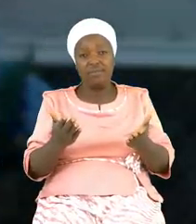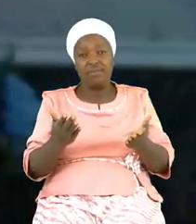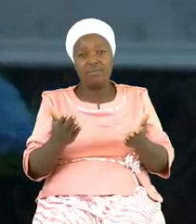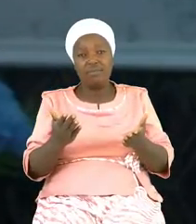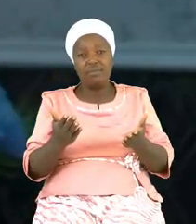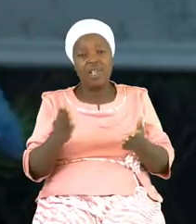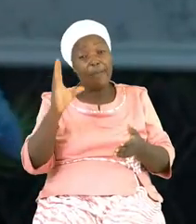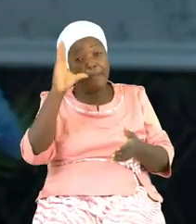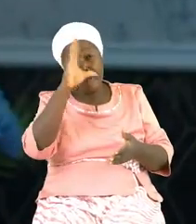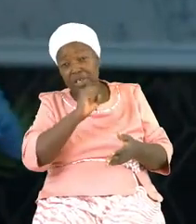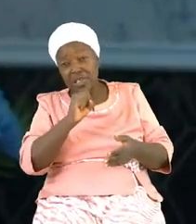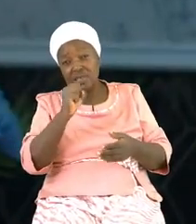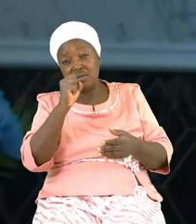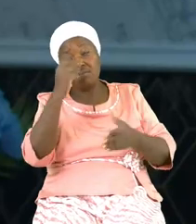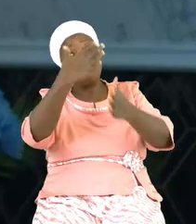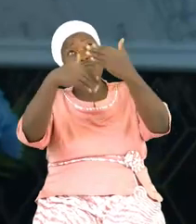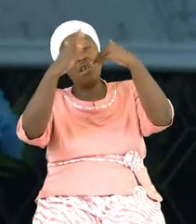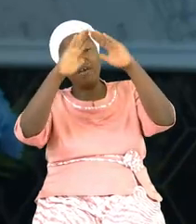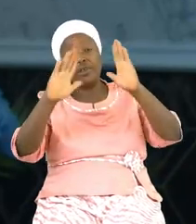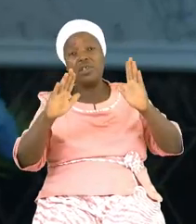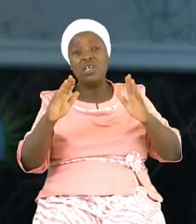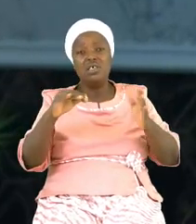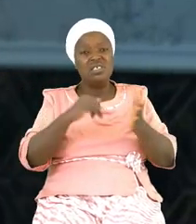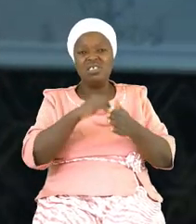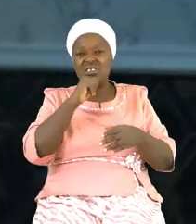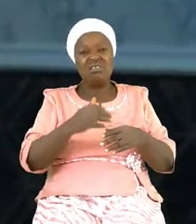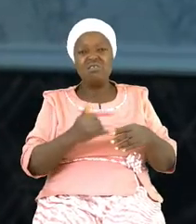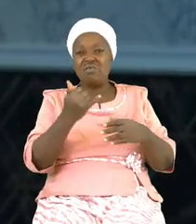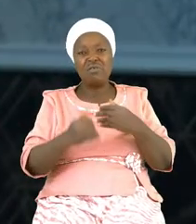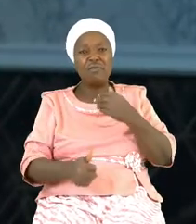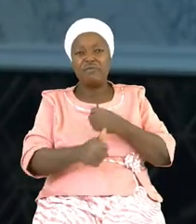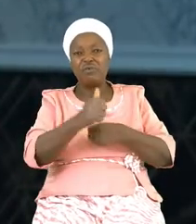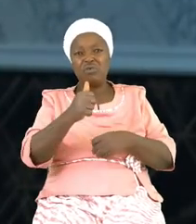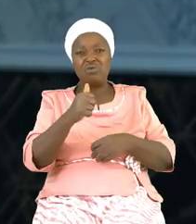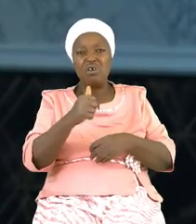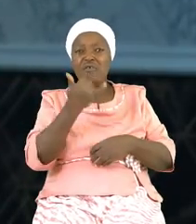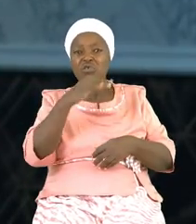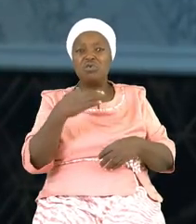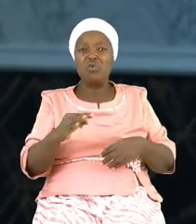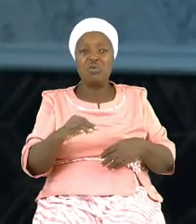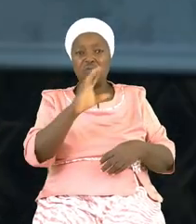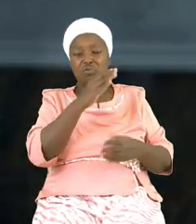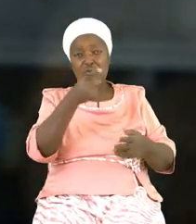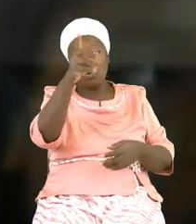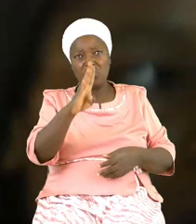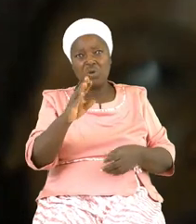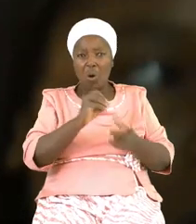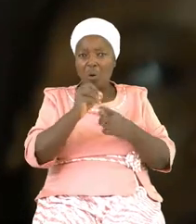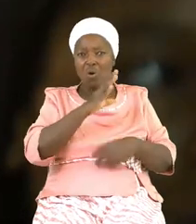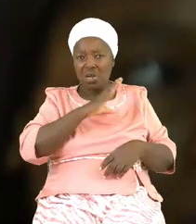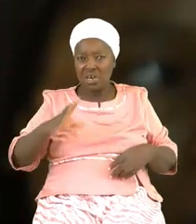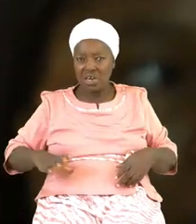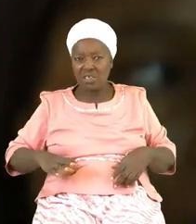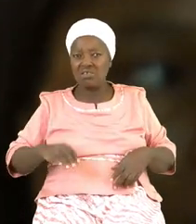misses heaven, it's not the fault of God, not the fault of Christ, it's not the fault of